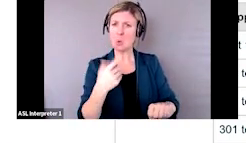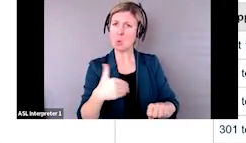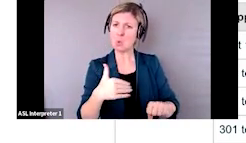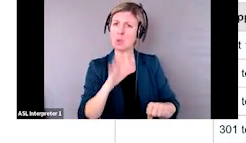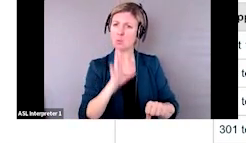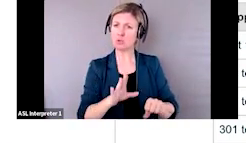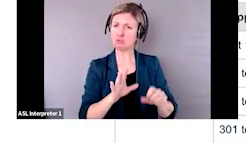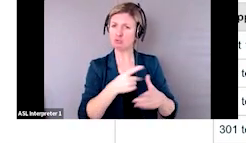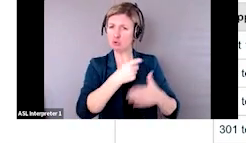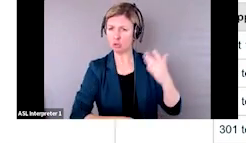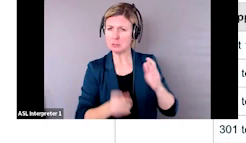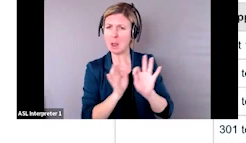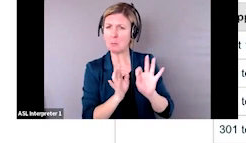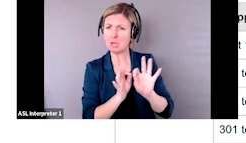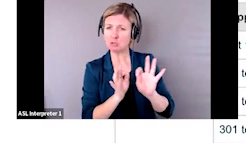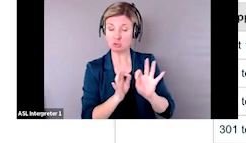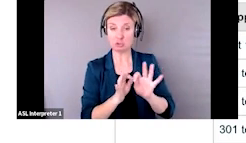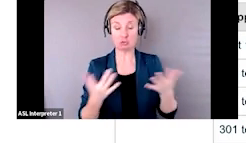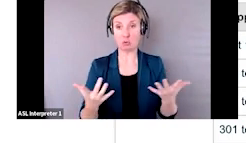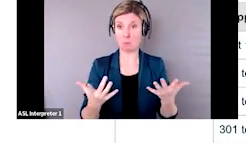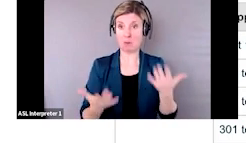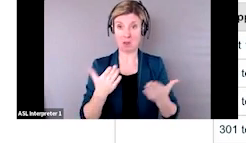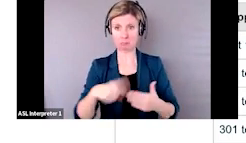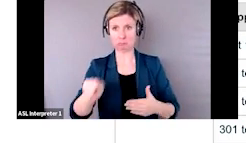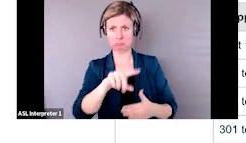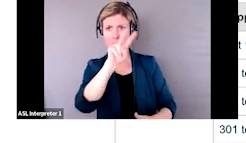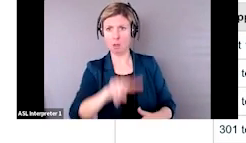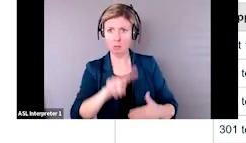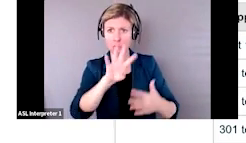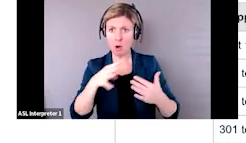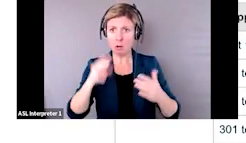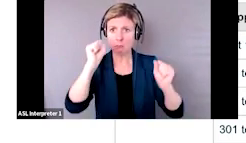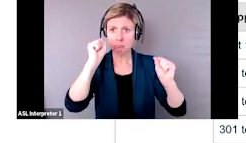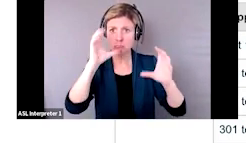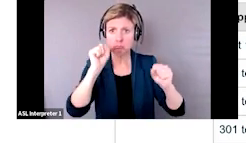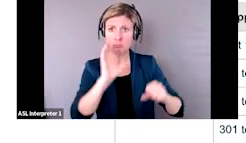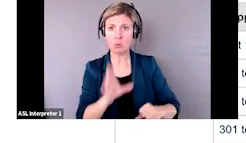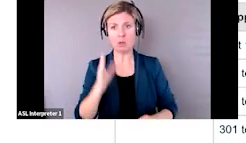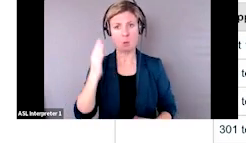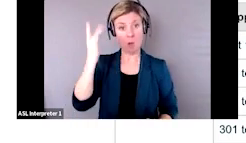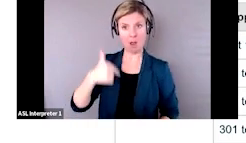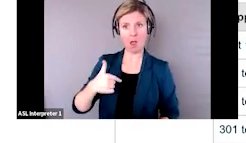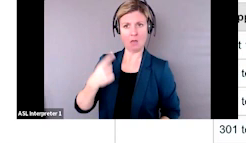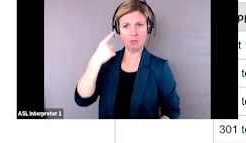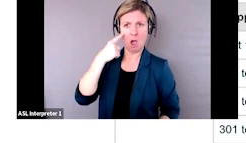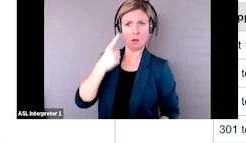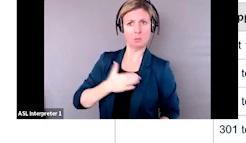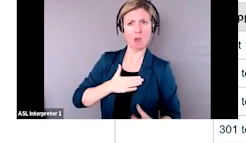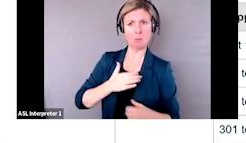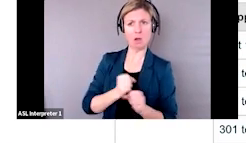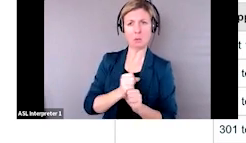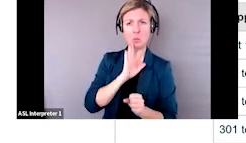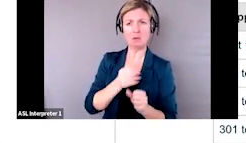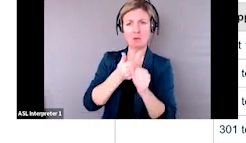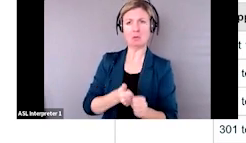been, where I had a product that I thought would just go for the 700-gram space, but then I run the